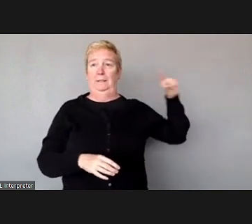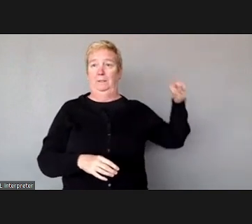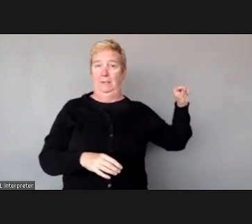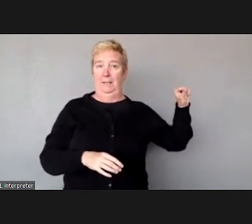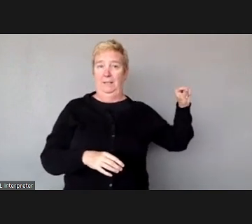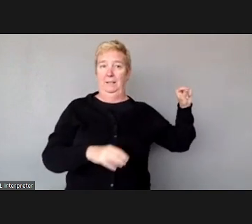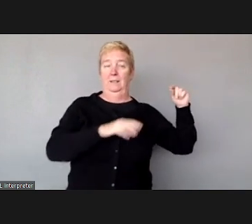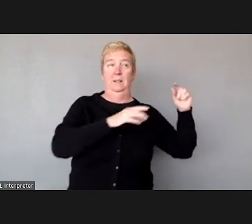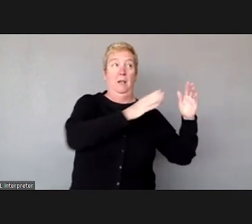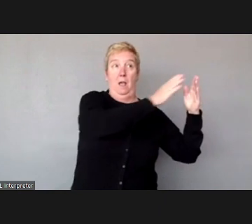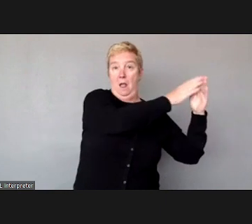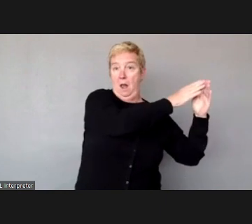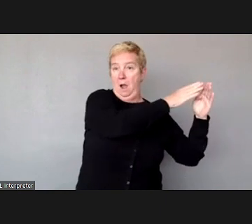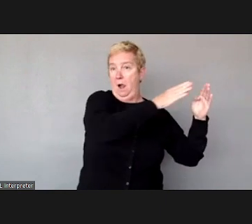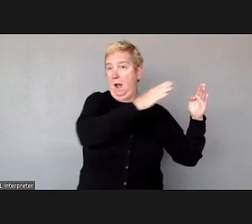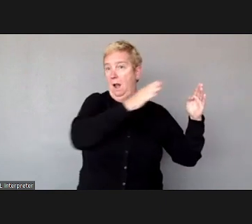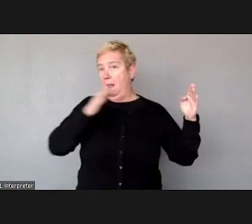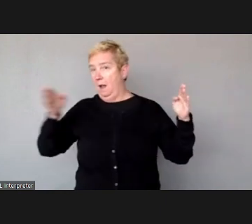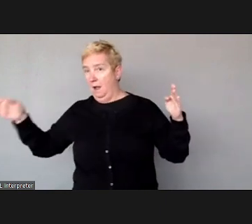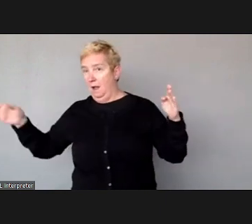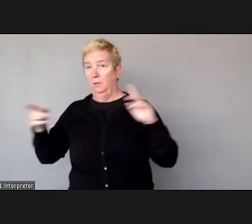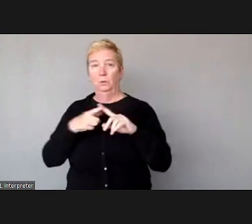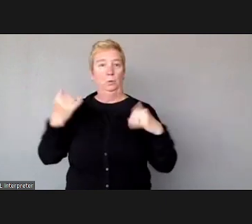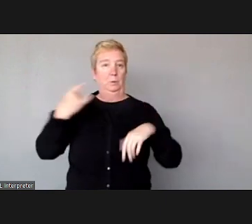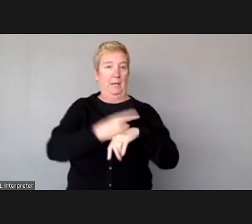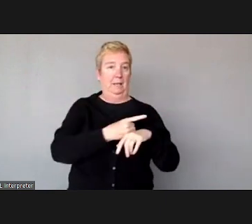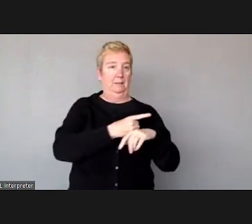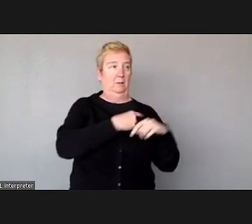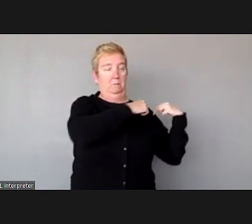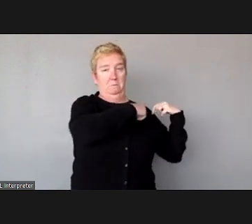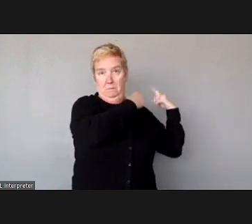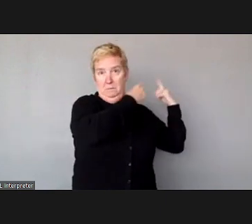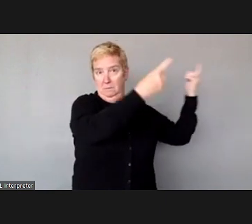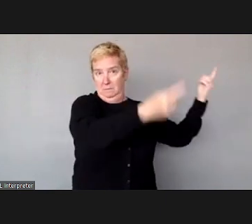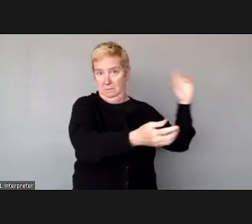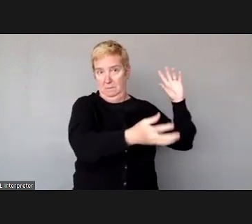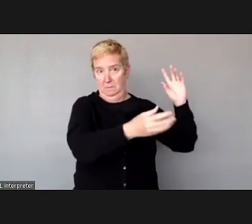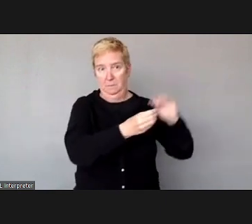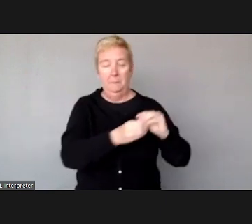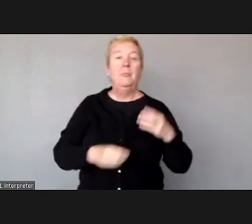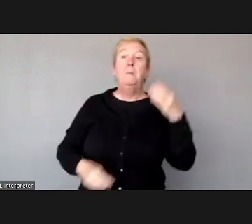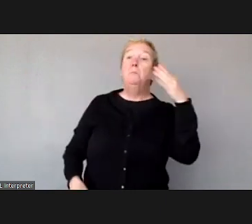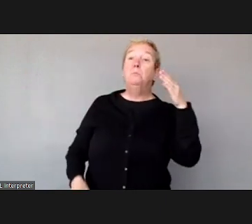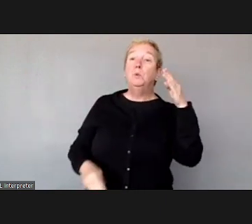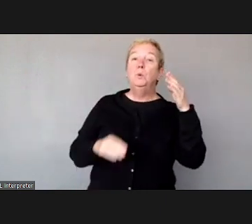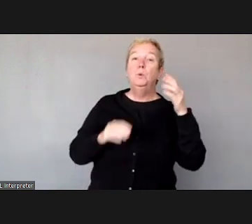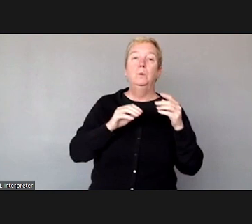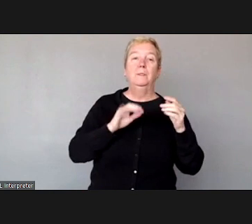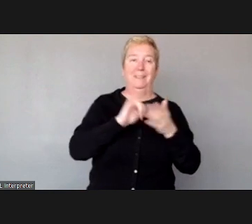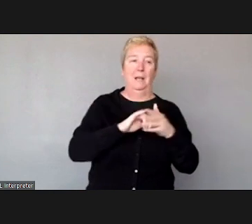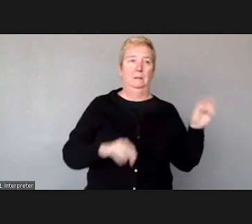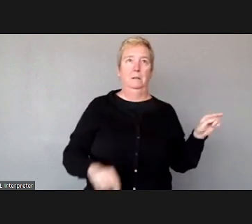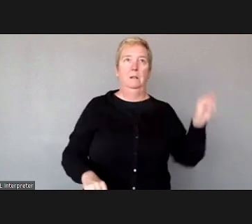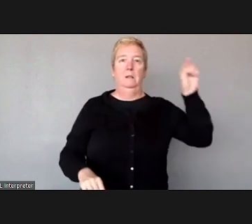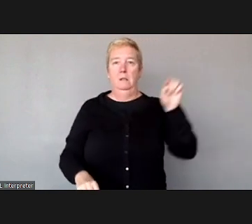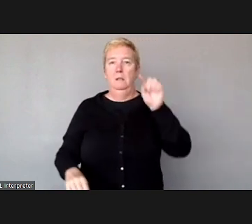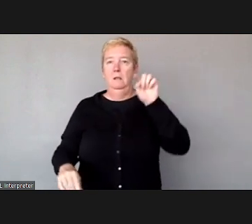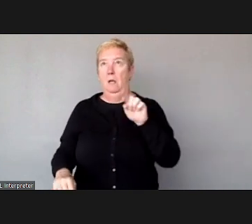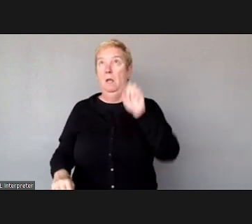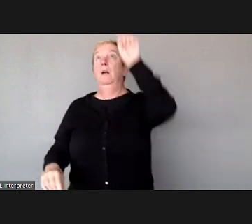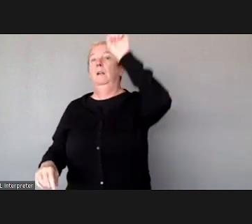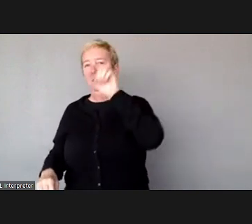till today, the blue lines are the number of cases each week, and the dotted black line, the